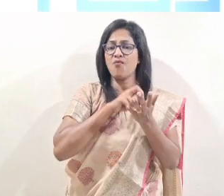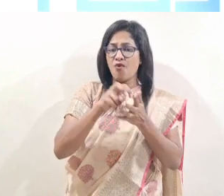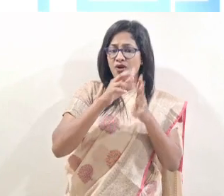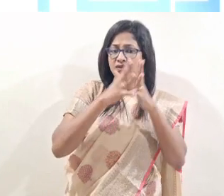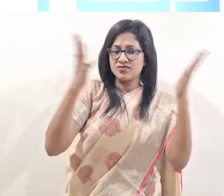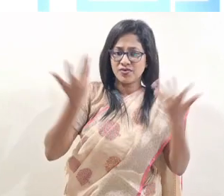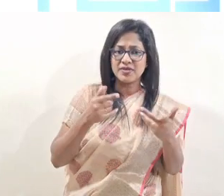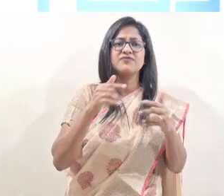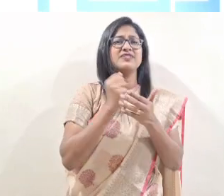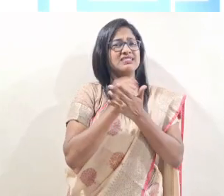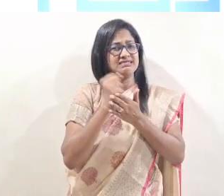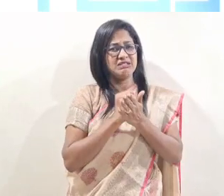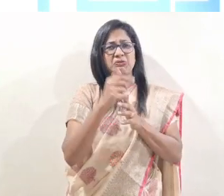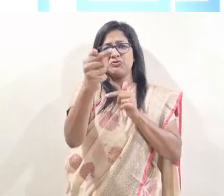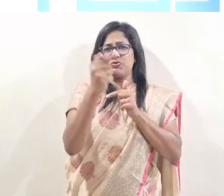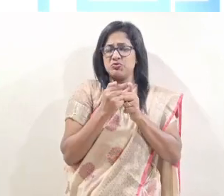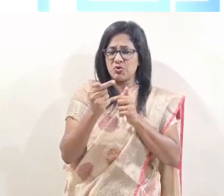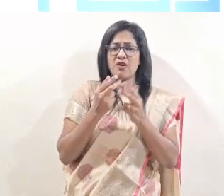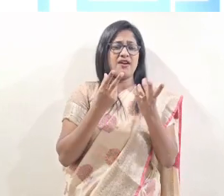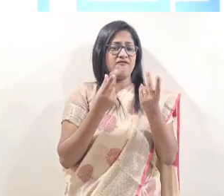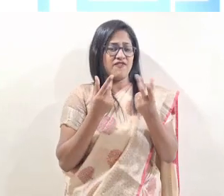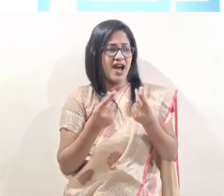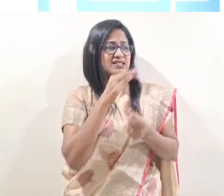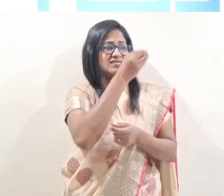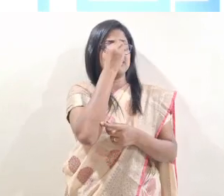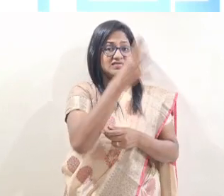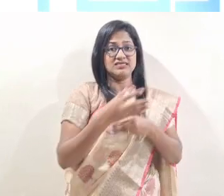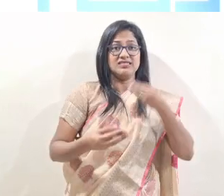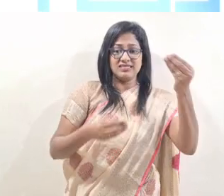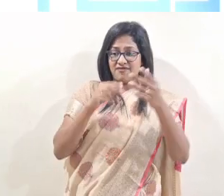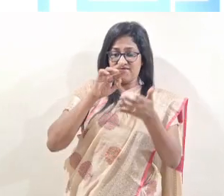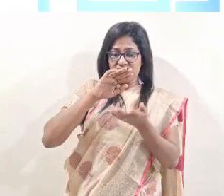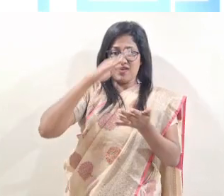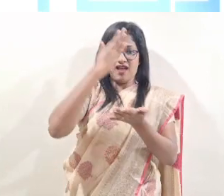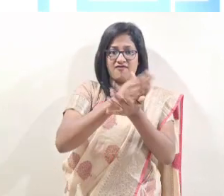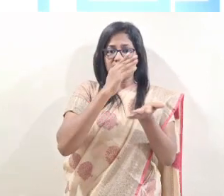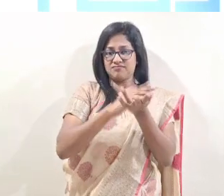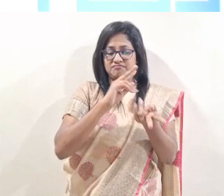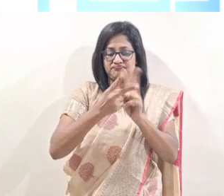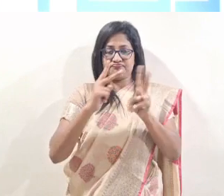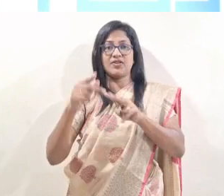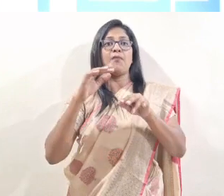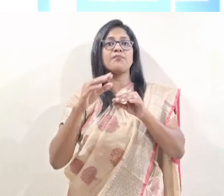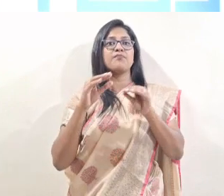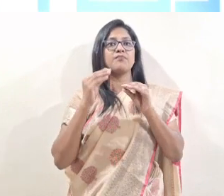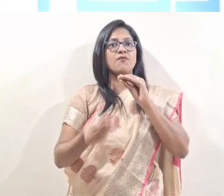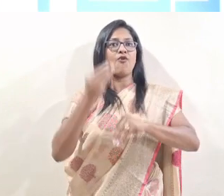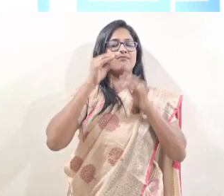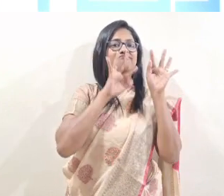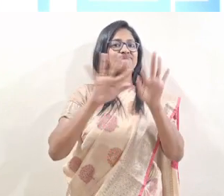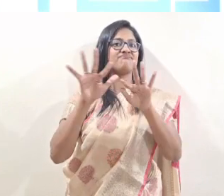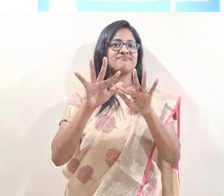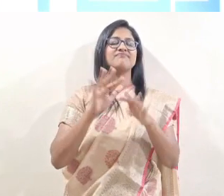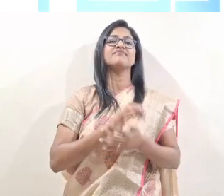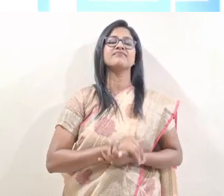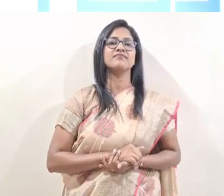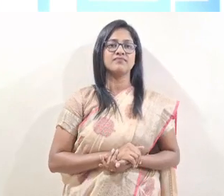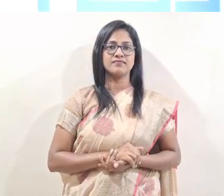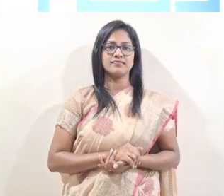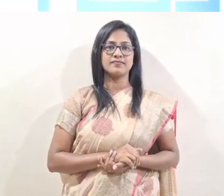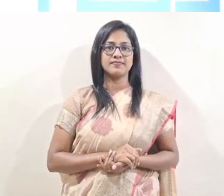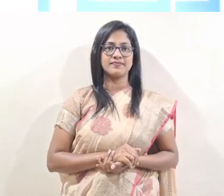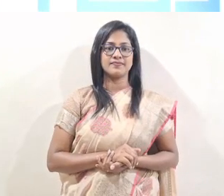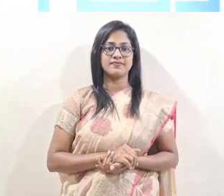to walk? We try to cut it short, make it easier, quicker for them to get through an interchange, makes it more attractive.